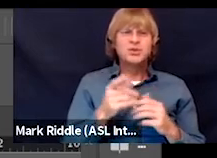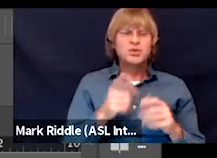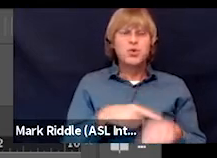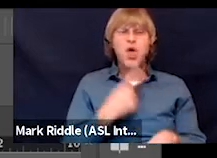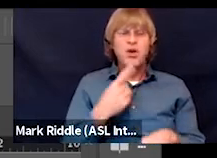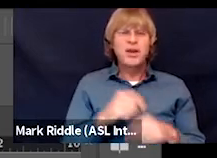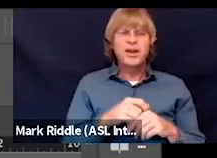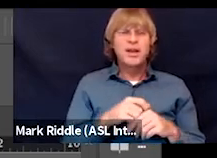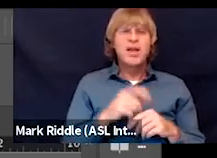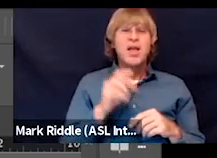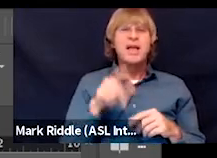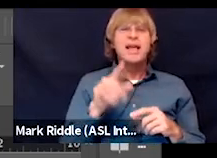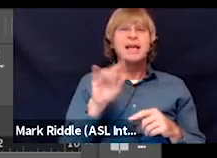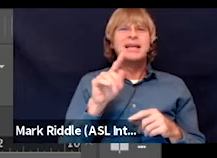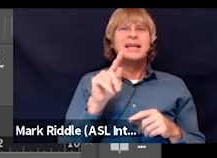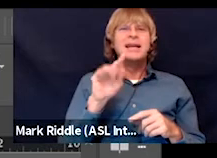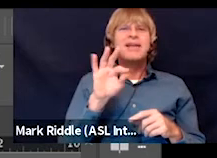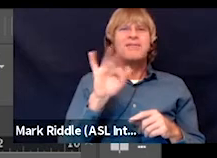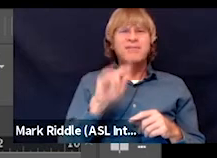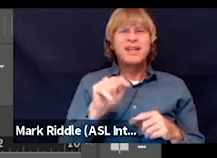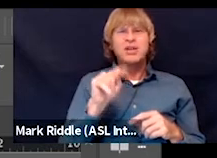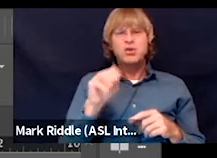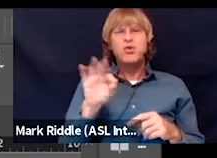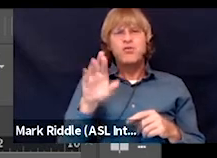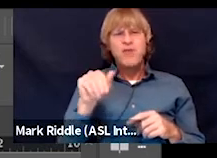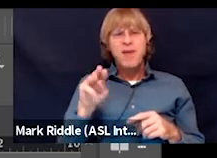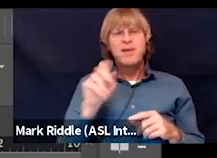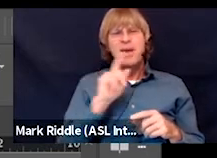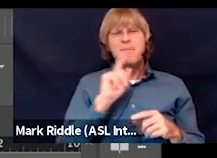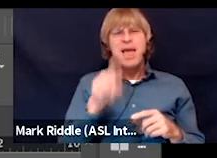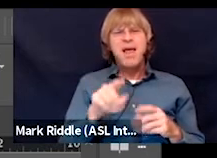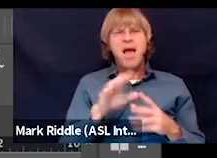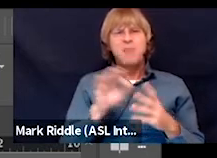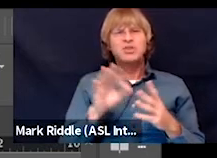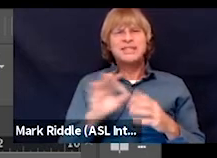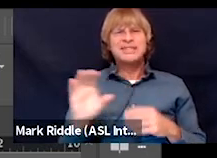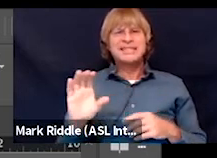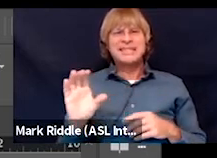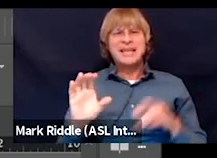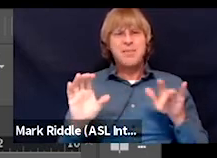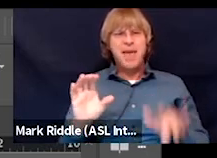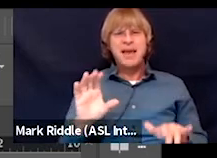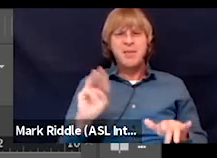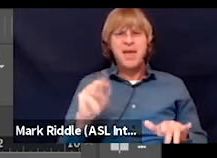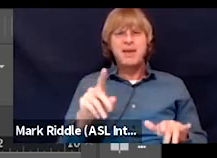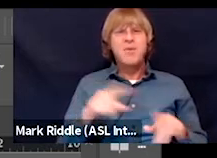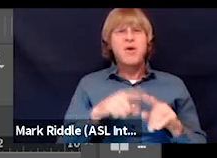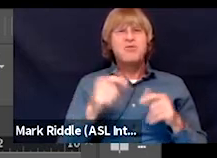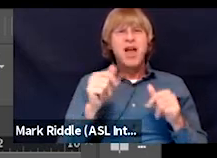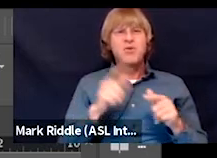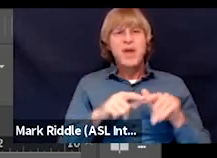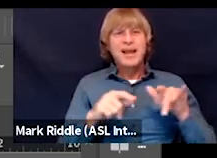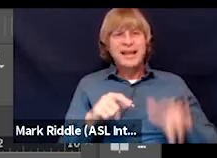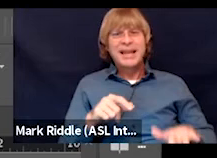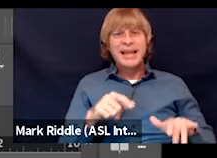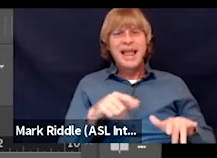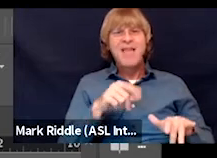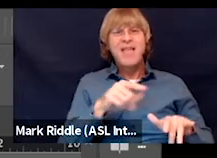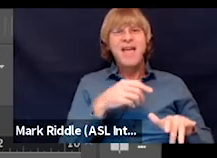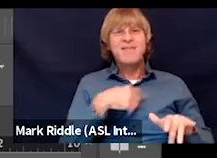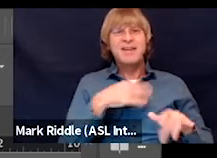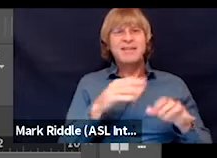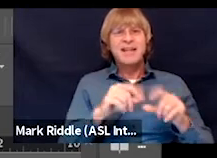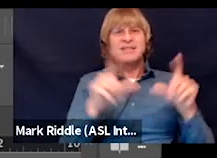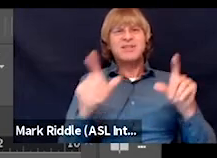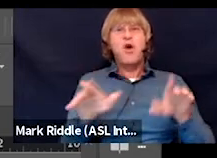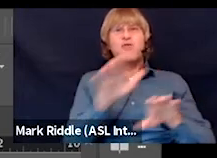wonky. Text frame, Command Option C. Don't you hate it when you're trying to click on this and there's a text frame